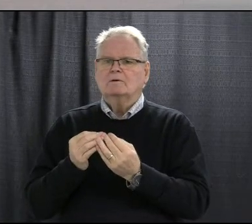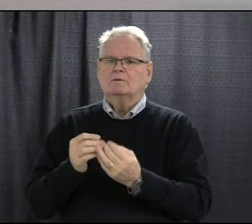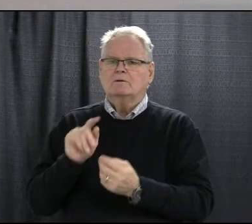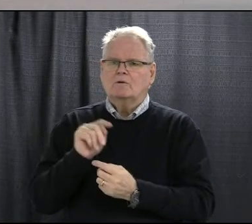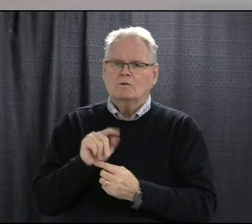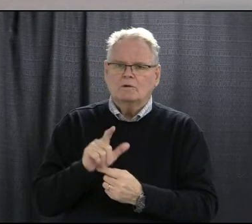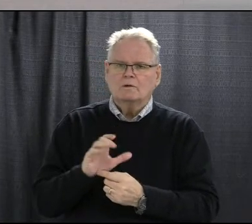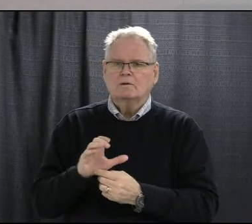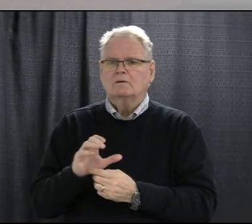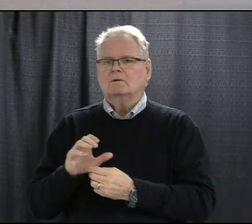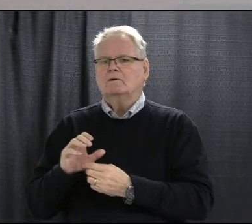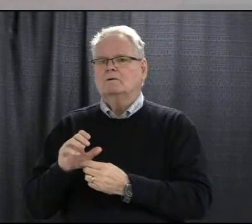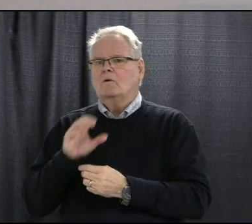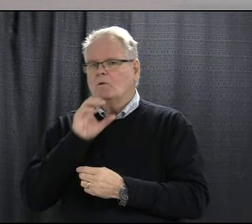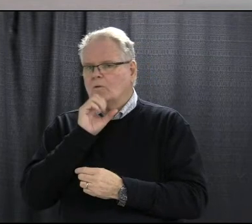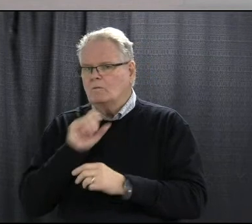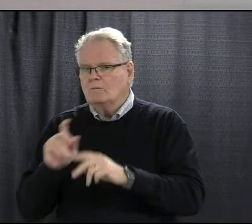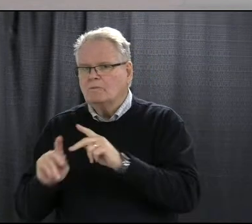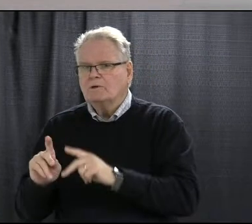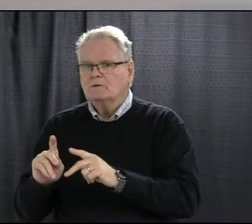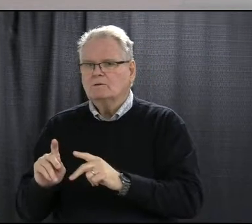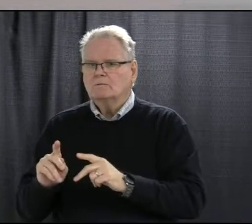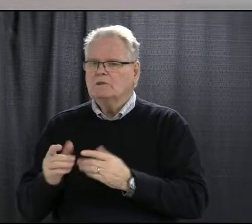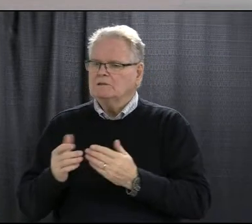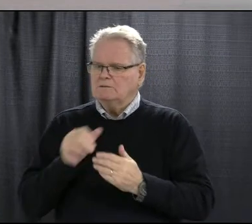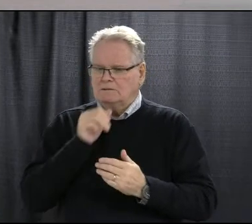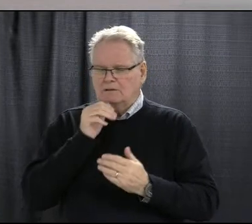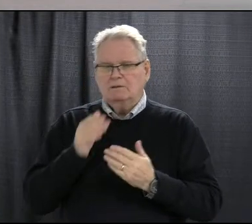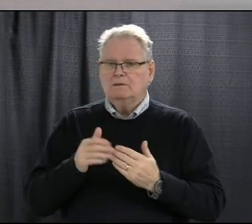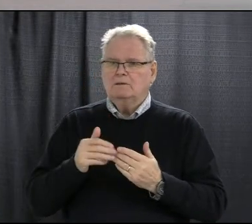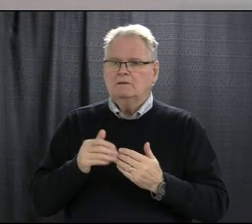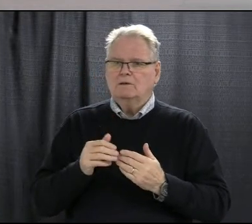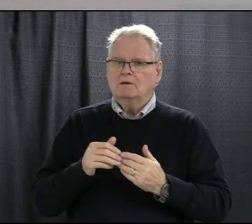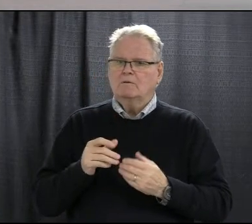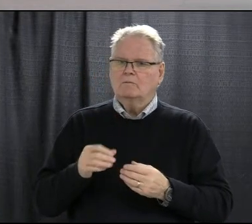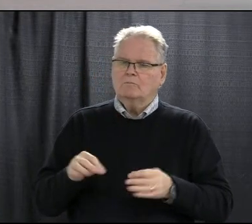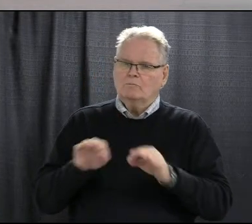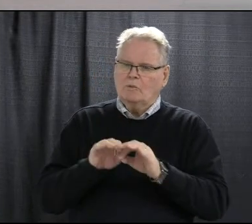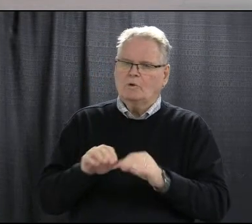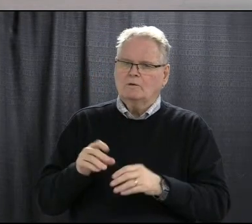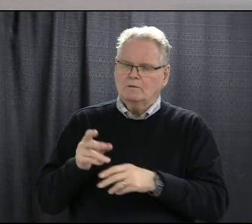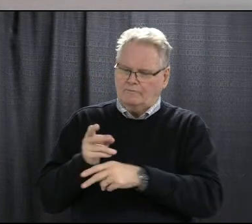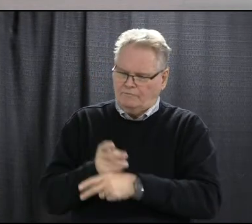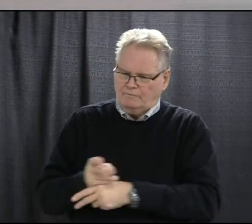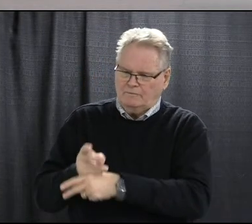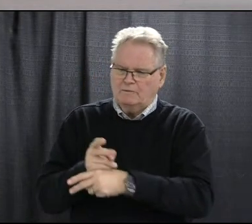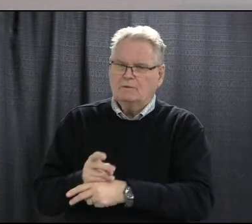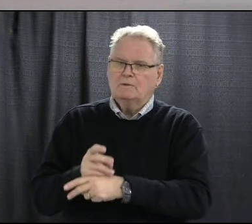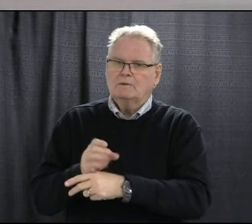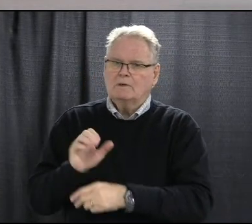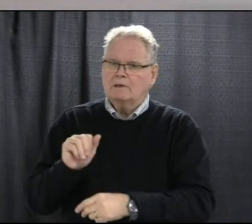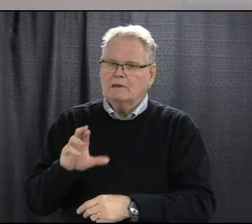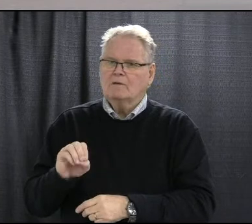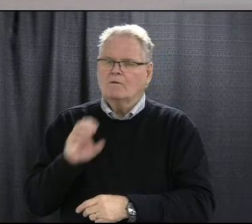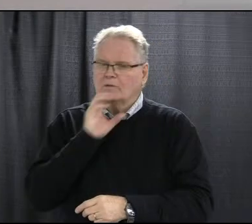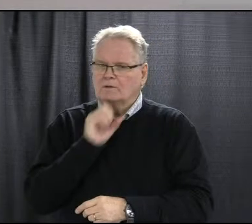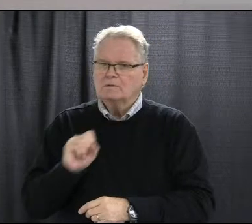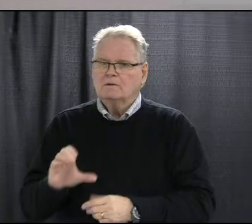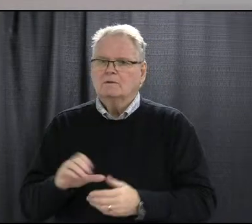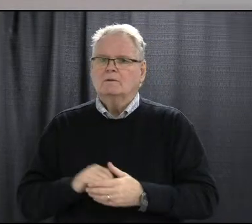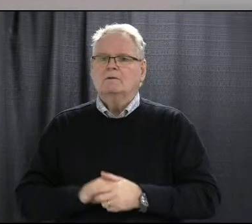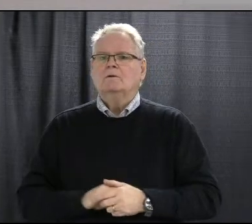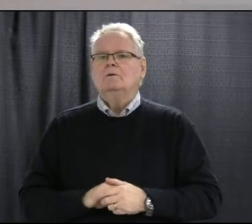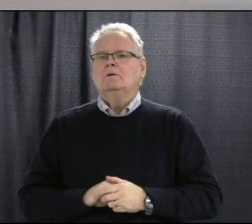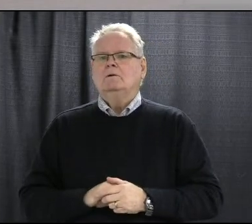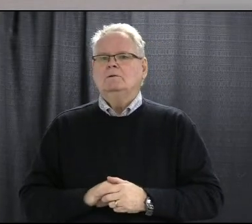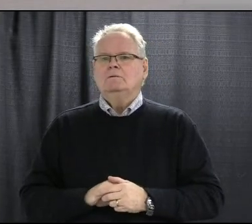is a challenge because we've got to get these family care teams up and running and working. Then our capacity to introduce all